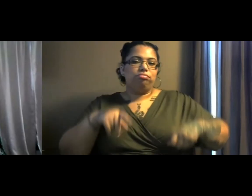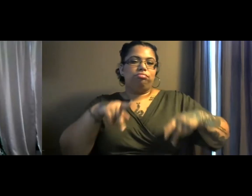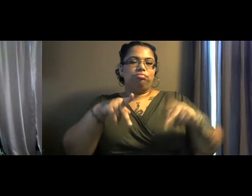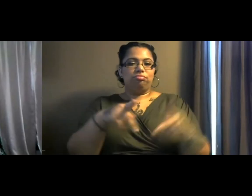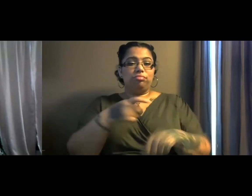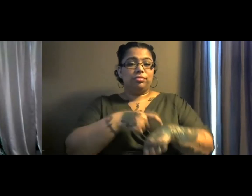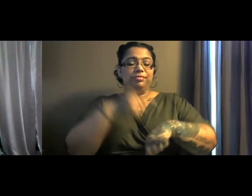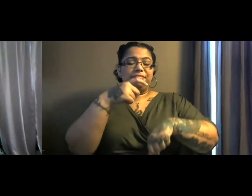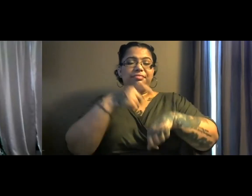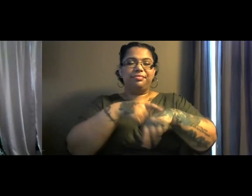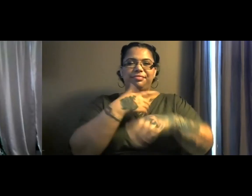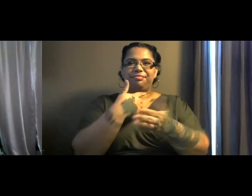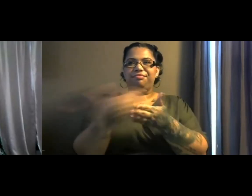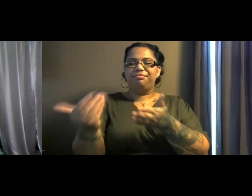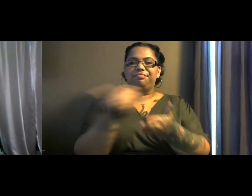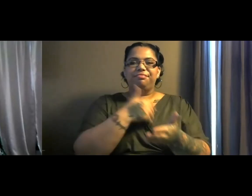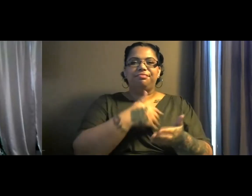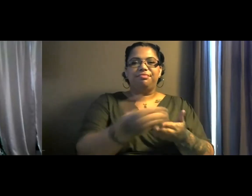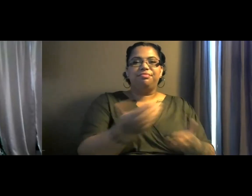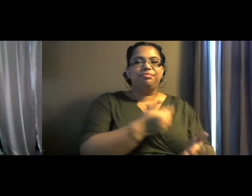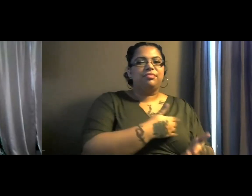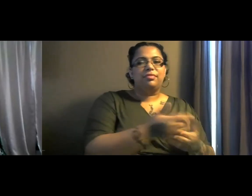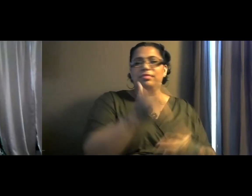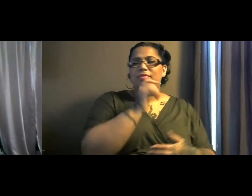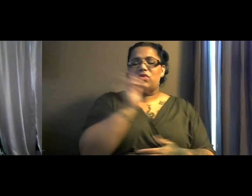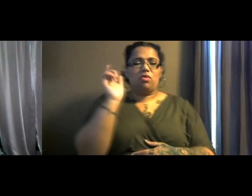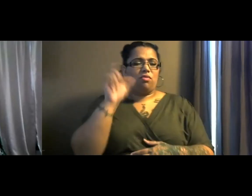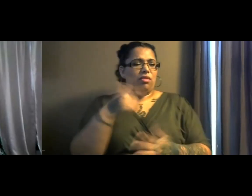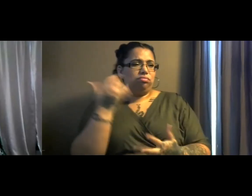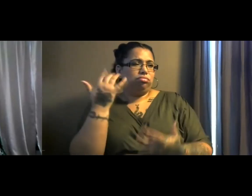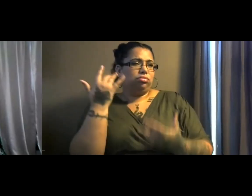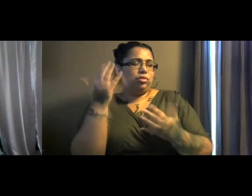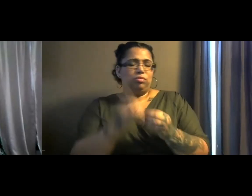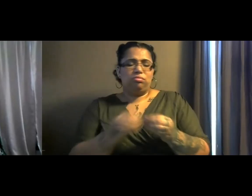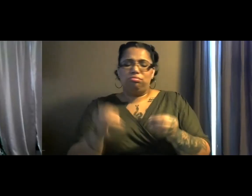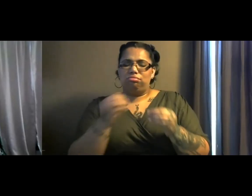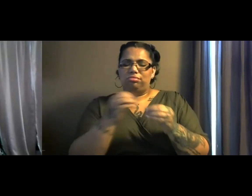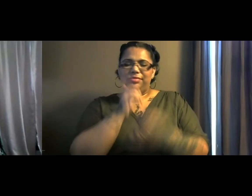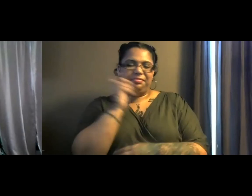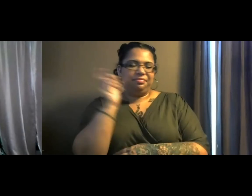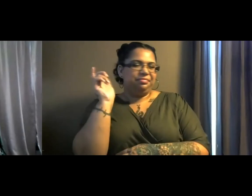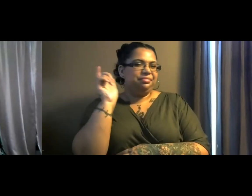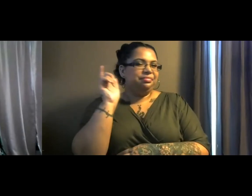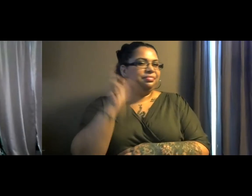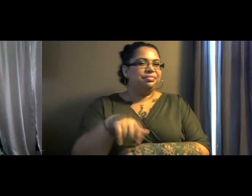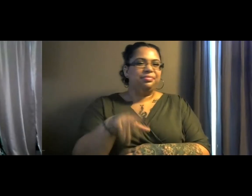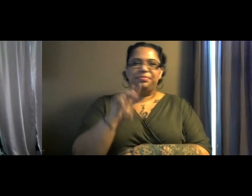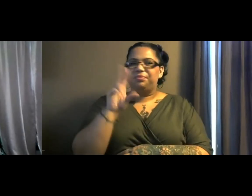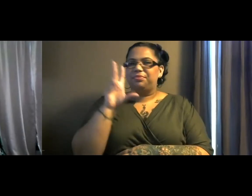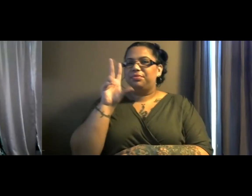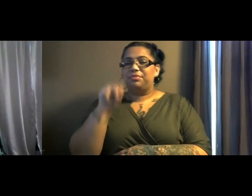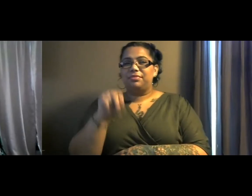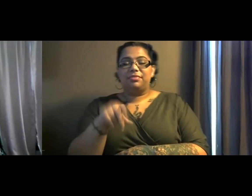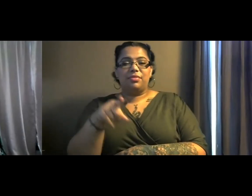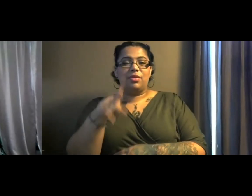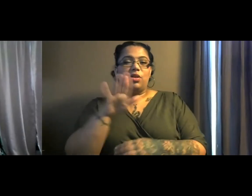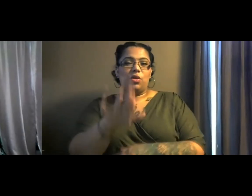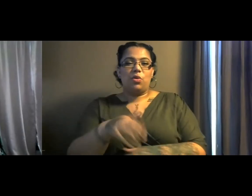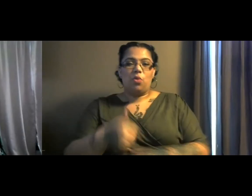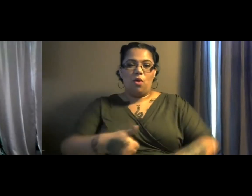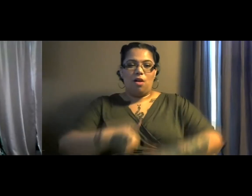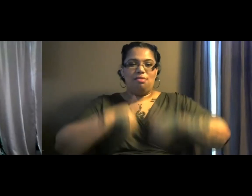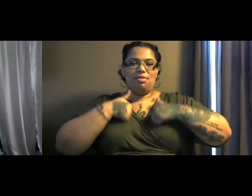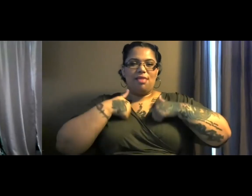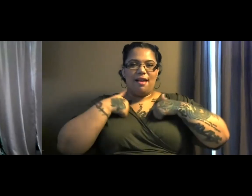wasting, and you don't need to wait another minute to let your life take you to